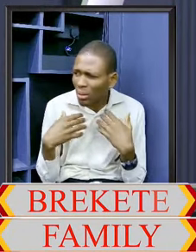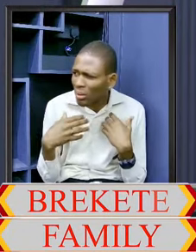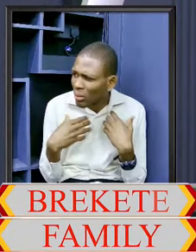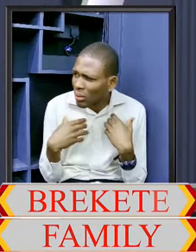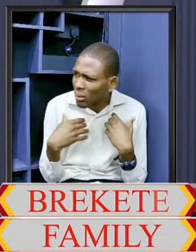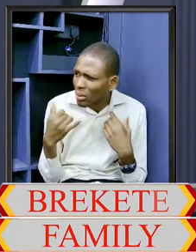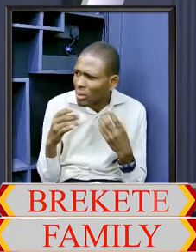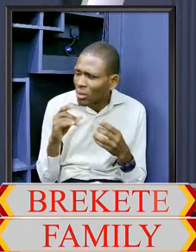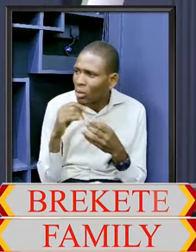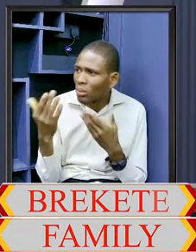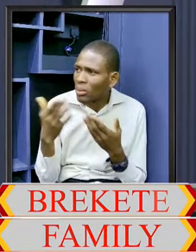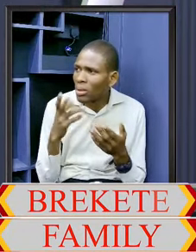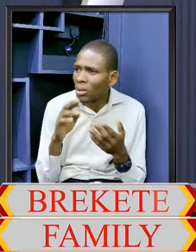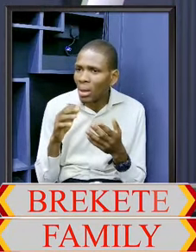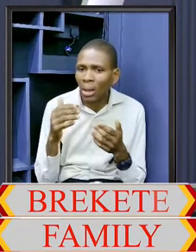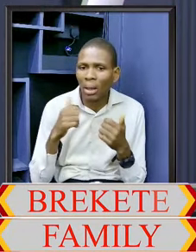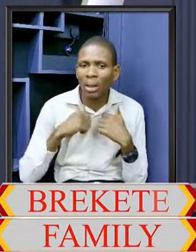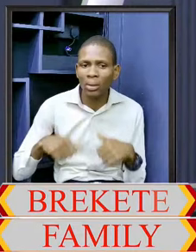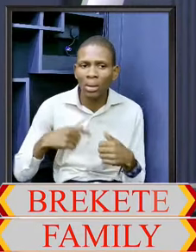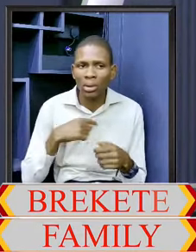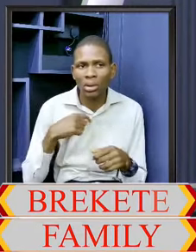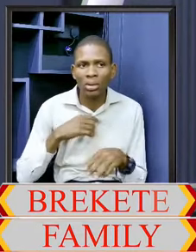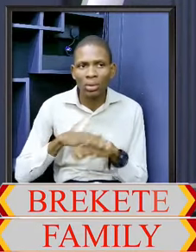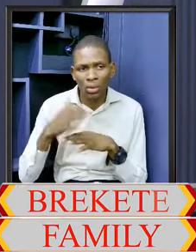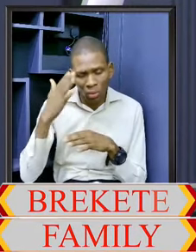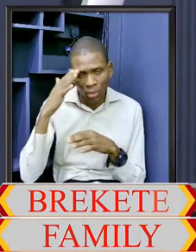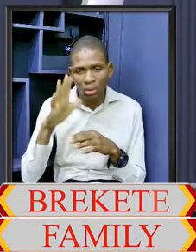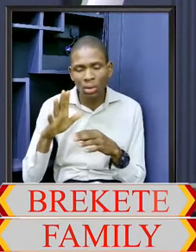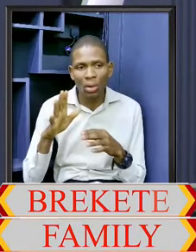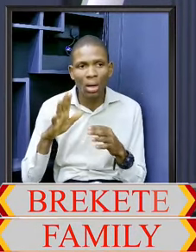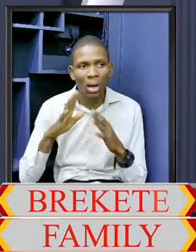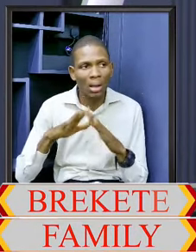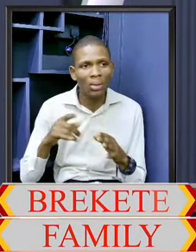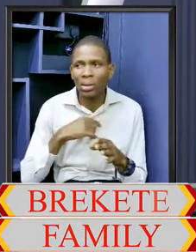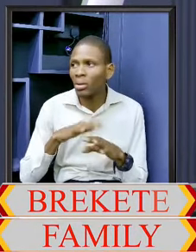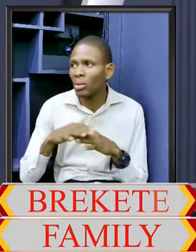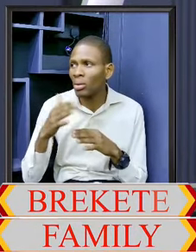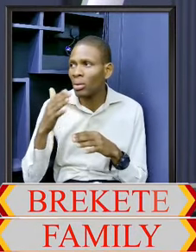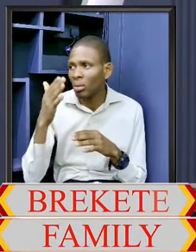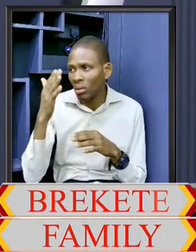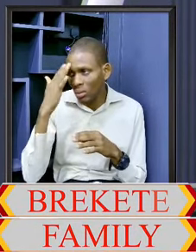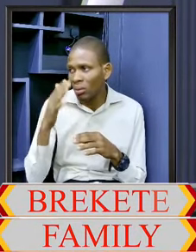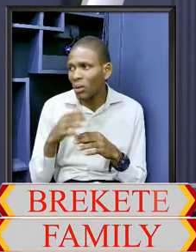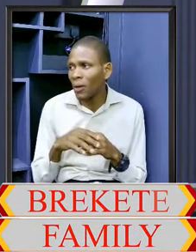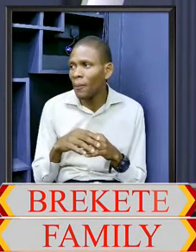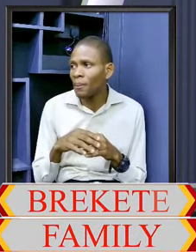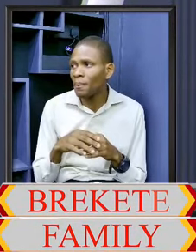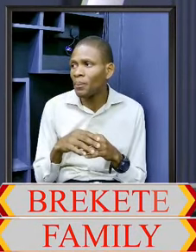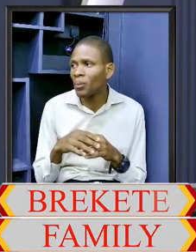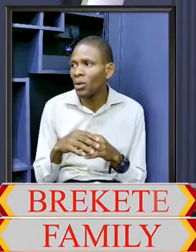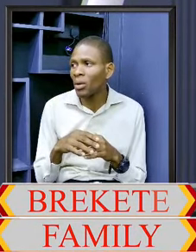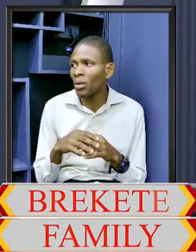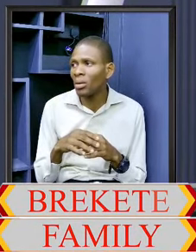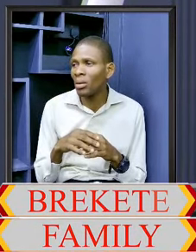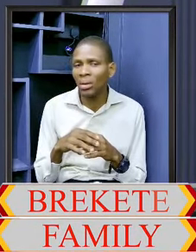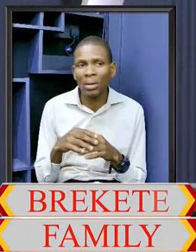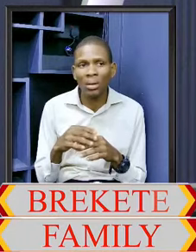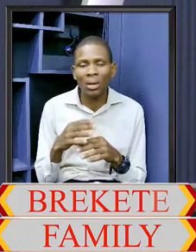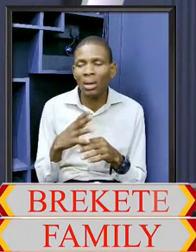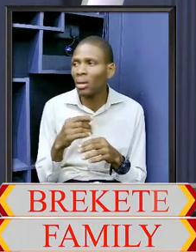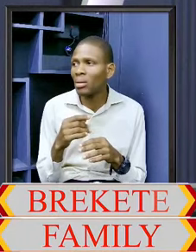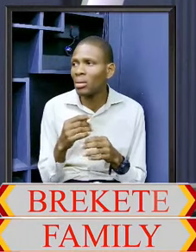put their address. We don't know their house. We don't know how they will communicate to them. When Board of Trustees,